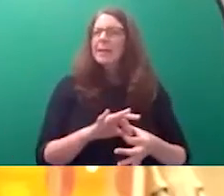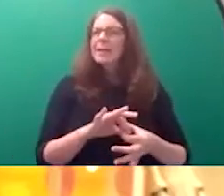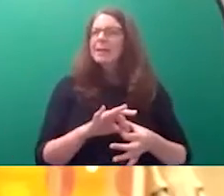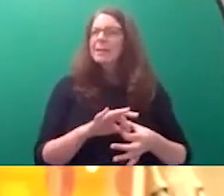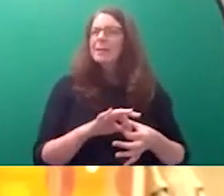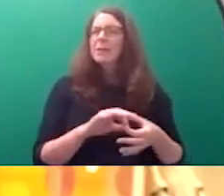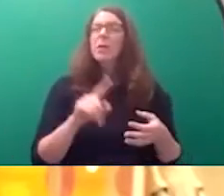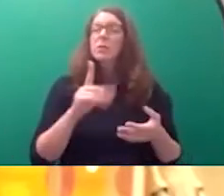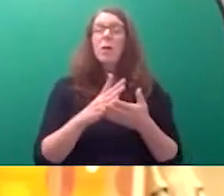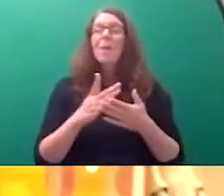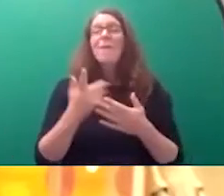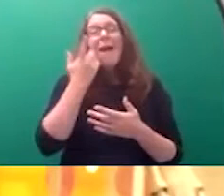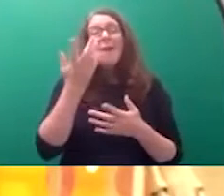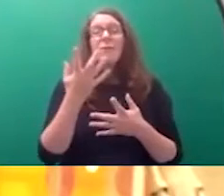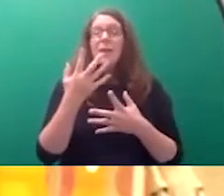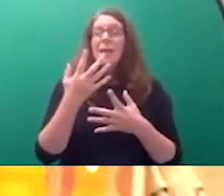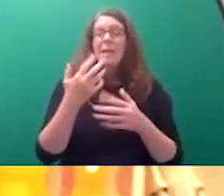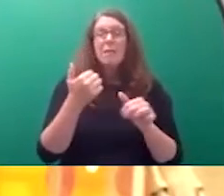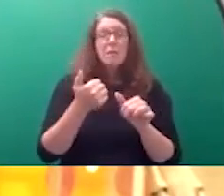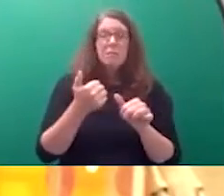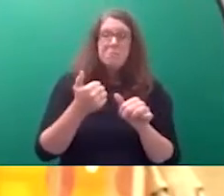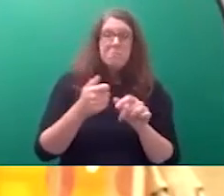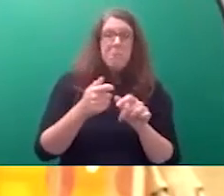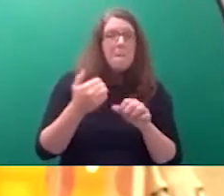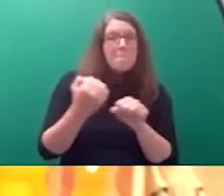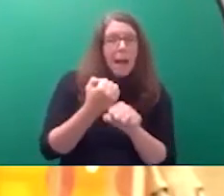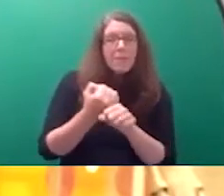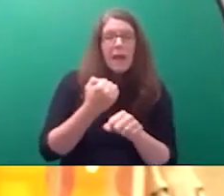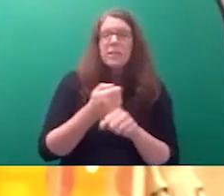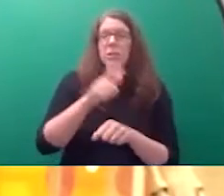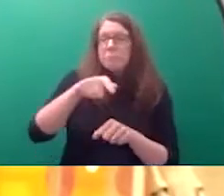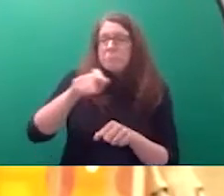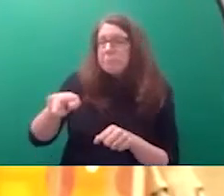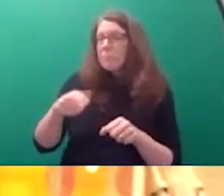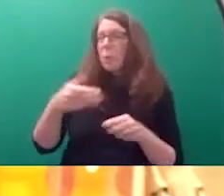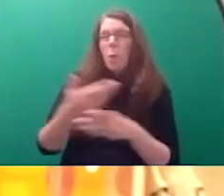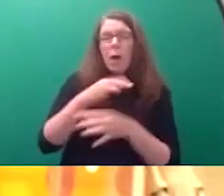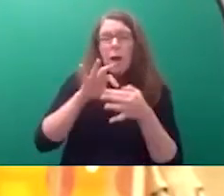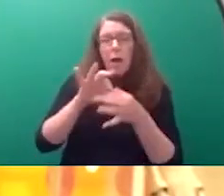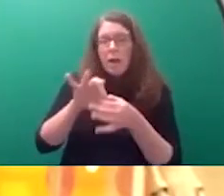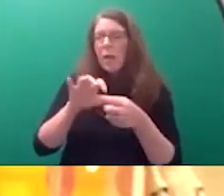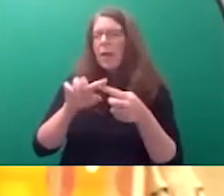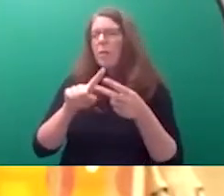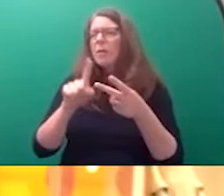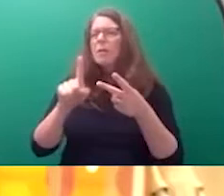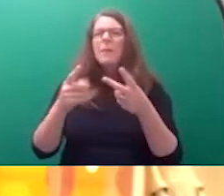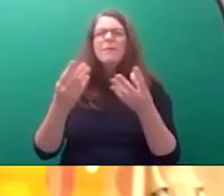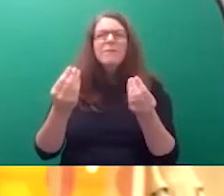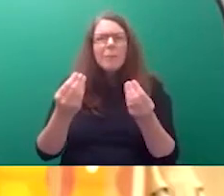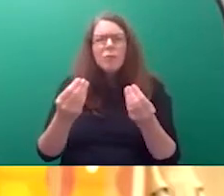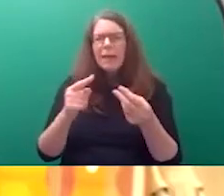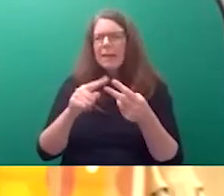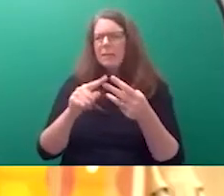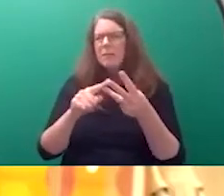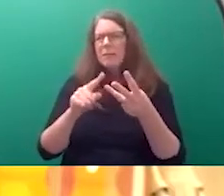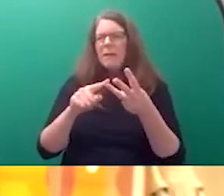Manufacturer we work with, every artisan, yarn, the fabric, all has a real story to it, and it's